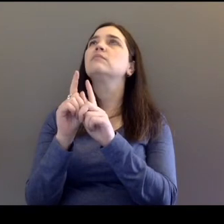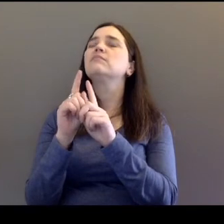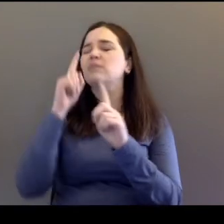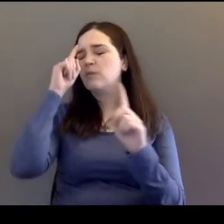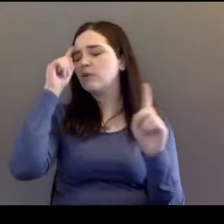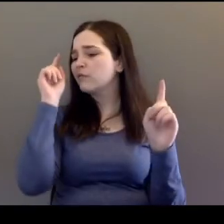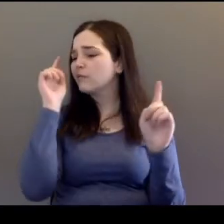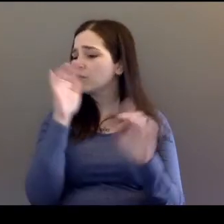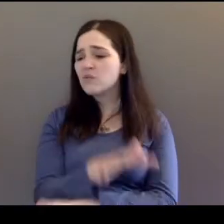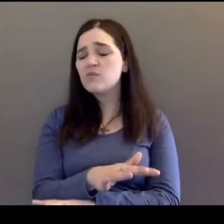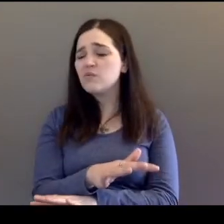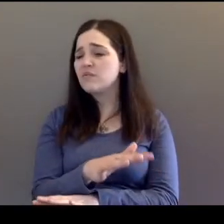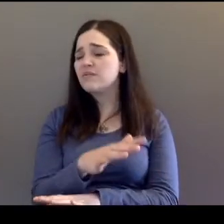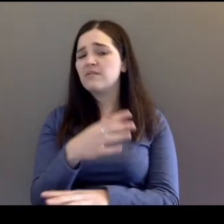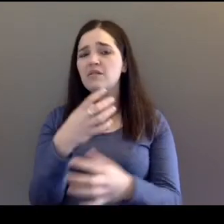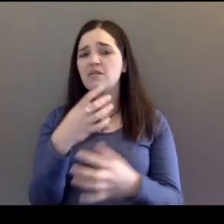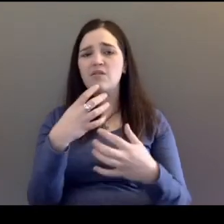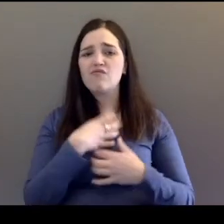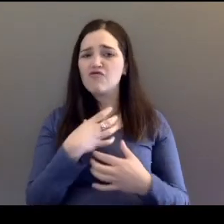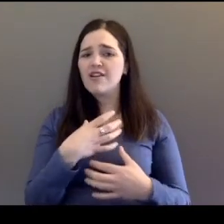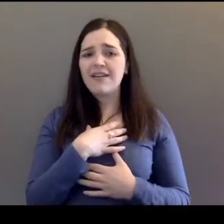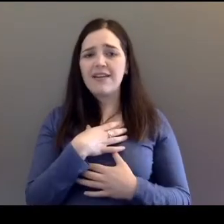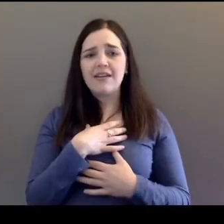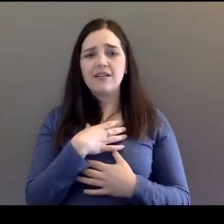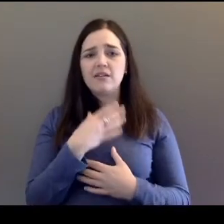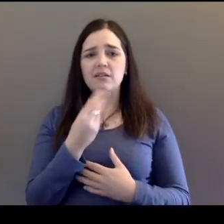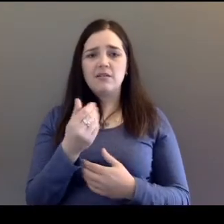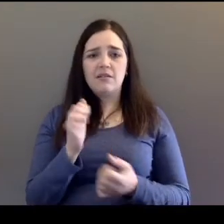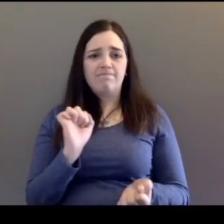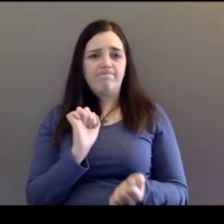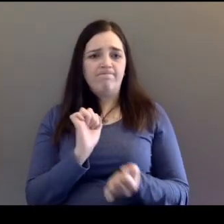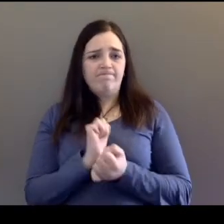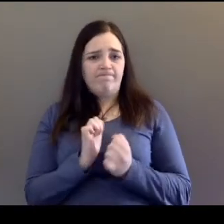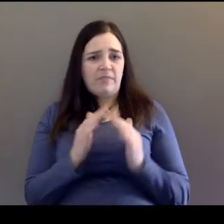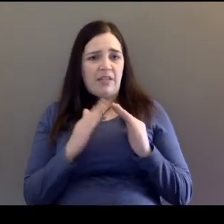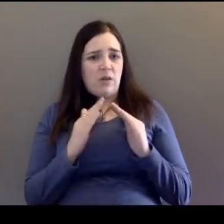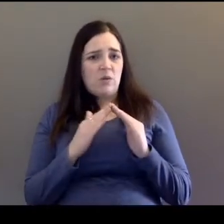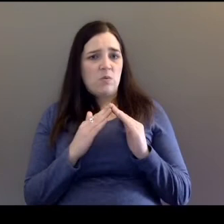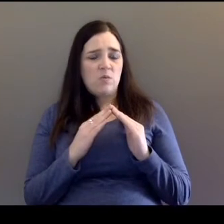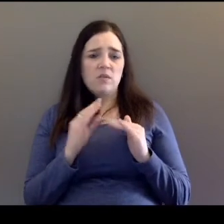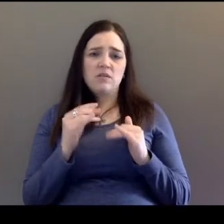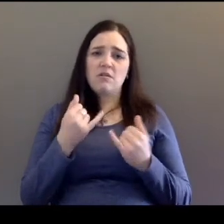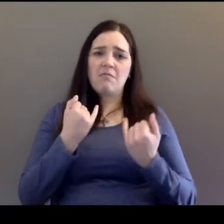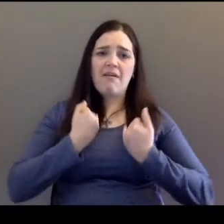confused and afraid. Some of us shut in and confined. Some of us unwell.